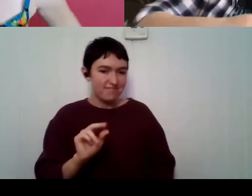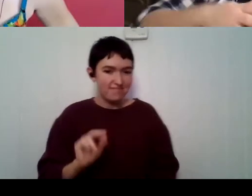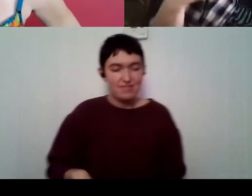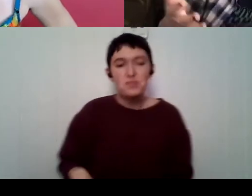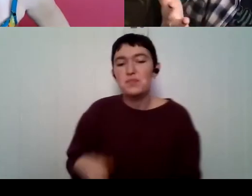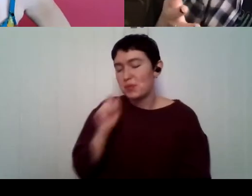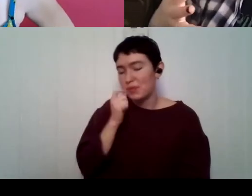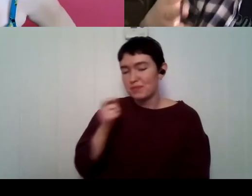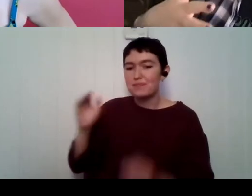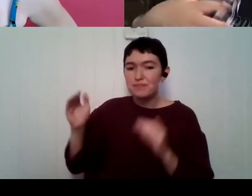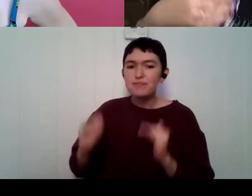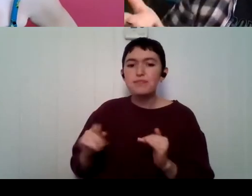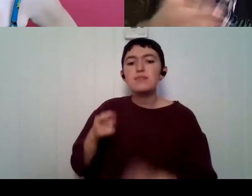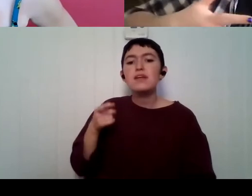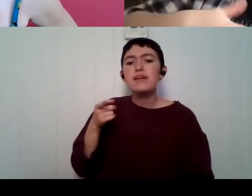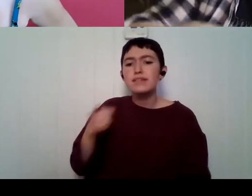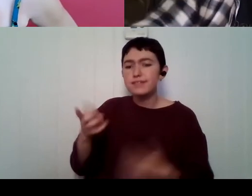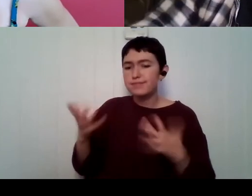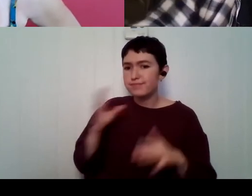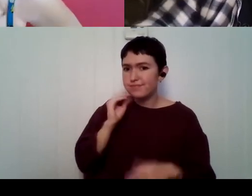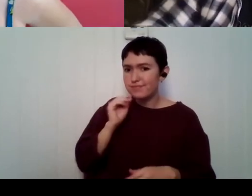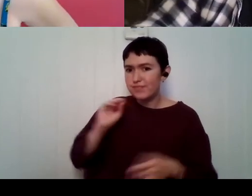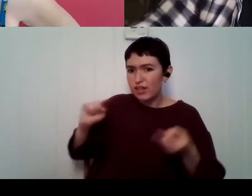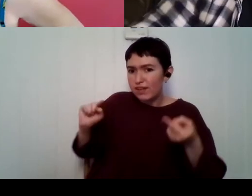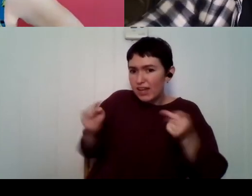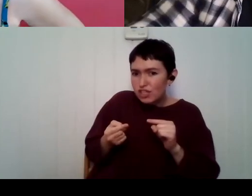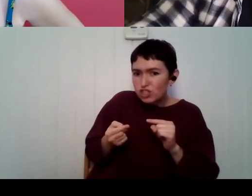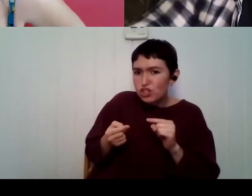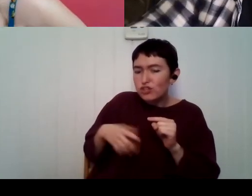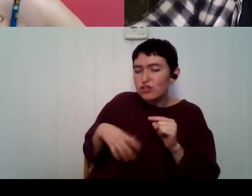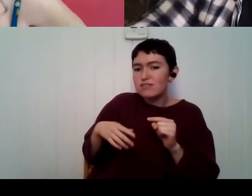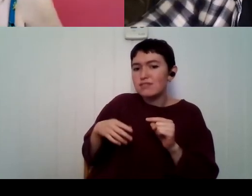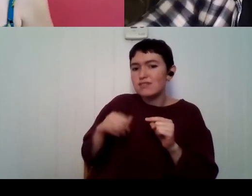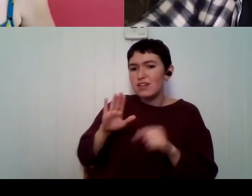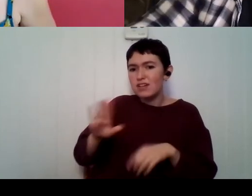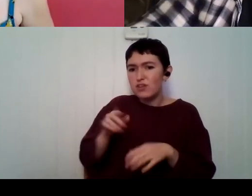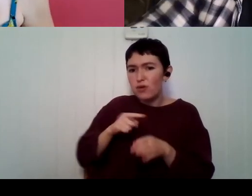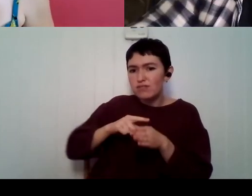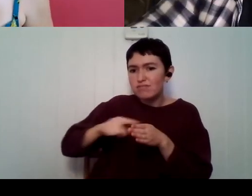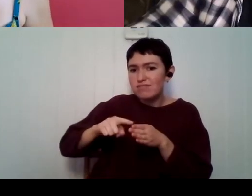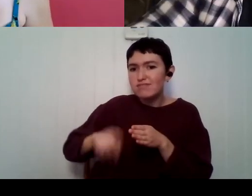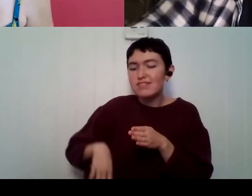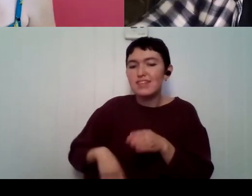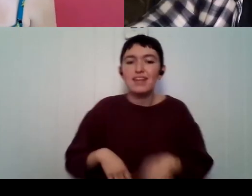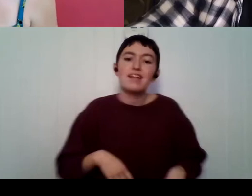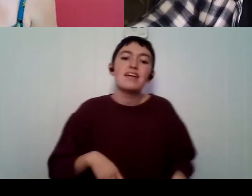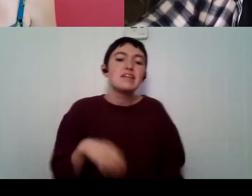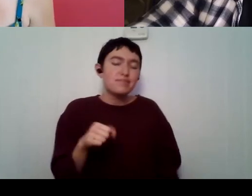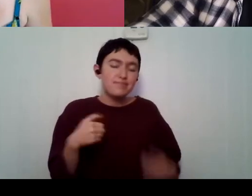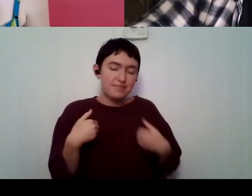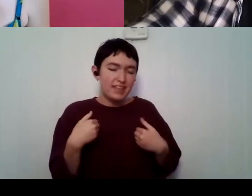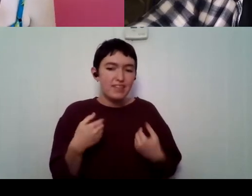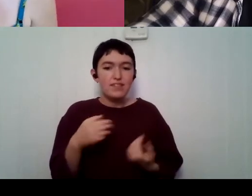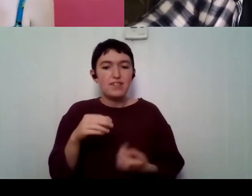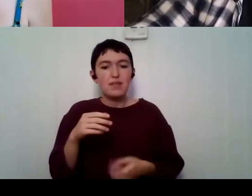ever like been injured in the line of work other than when you got hit by the truck? Yeah, so I have a bad leg